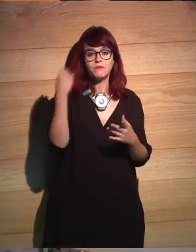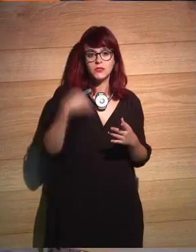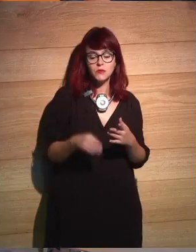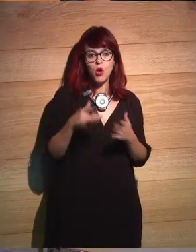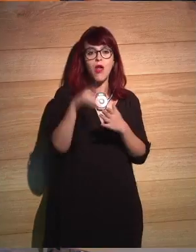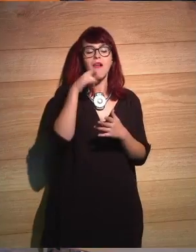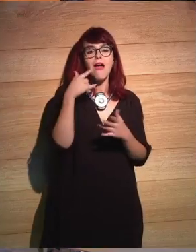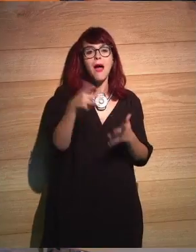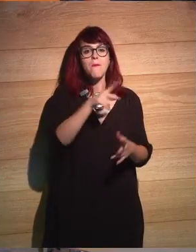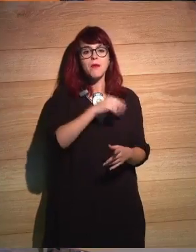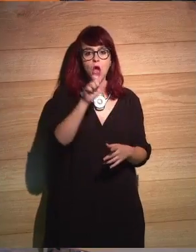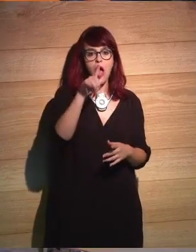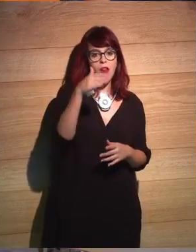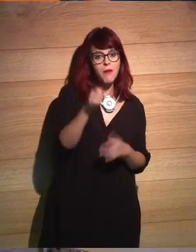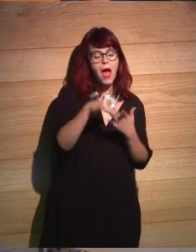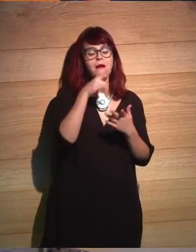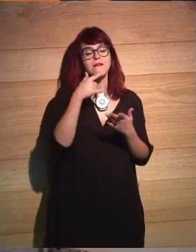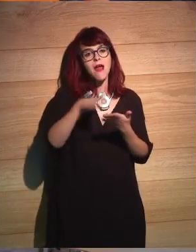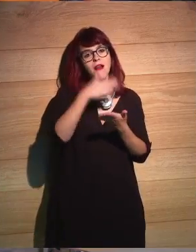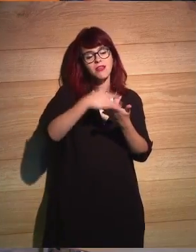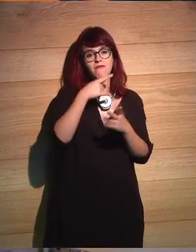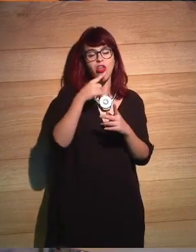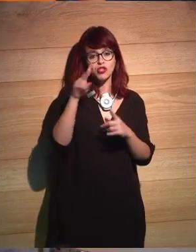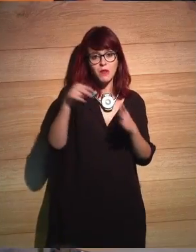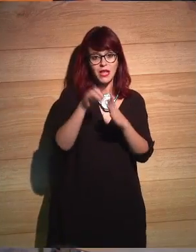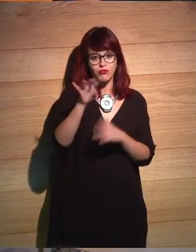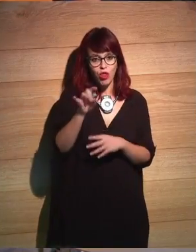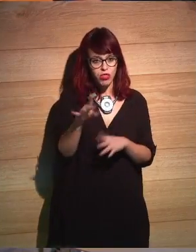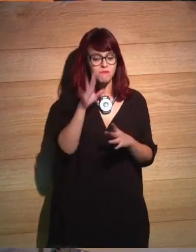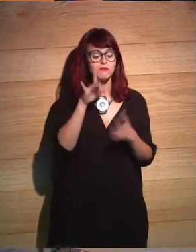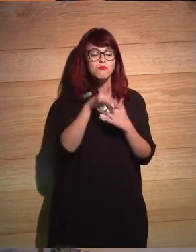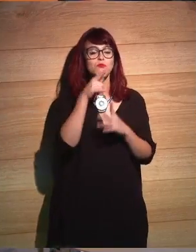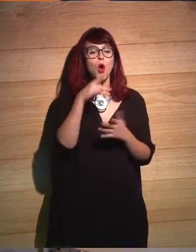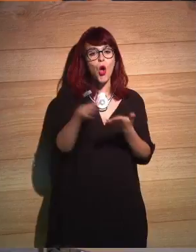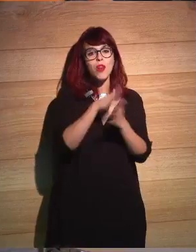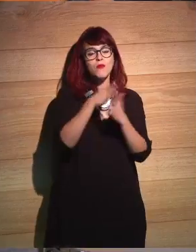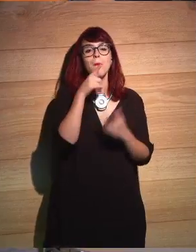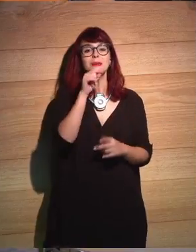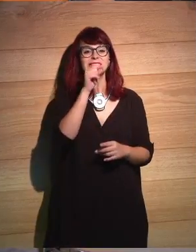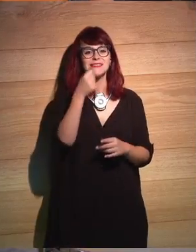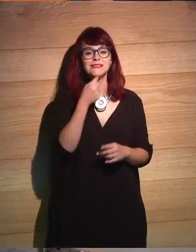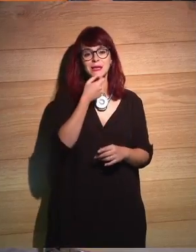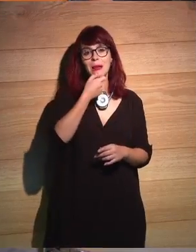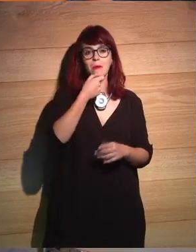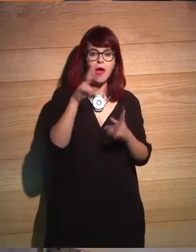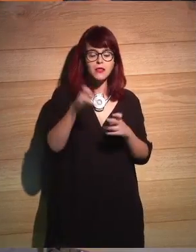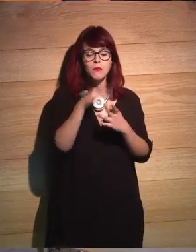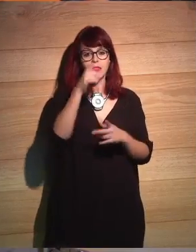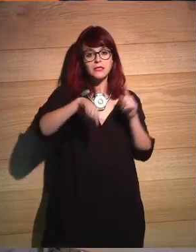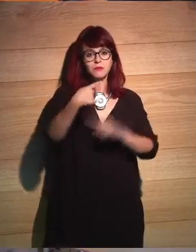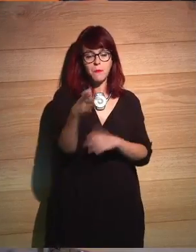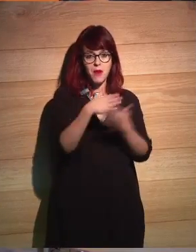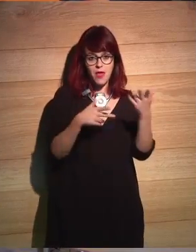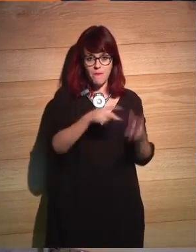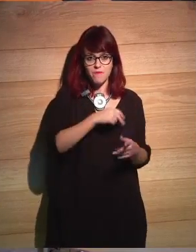novel, Desfiguración Silva, won the Alba Prize in 2014, and it received the